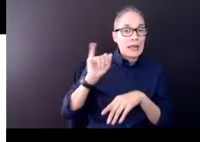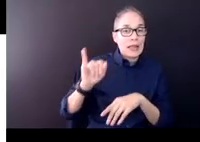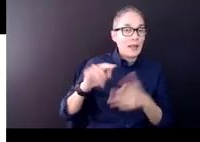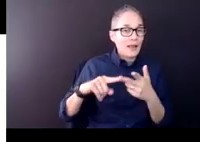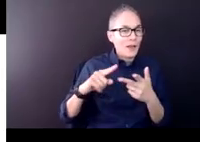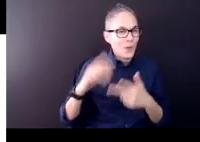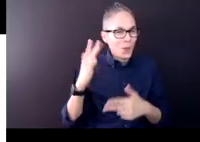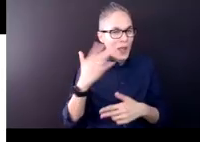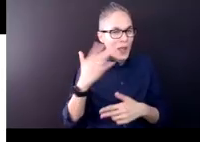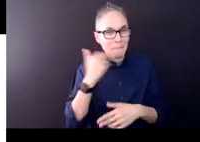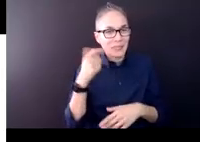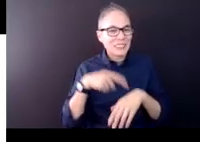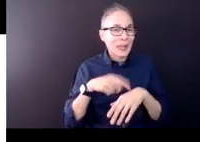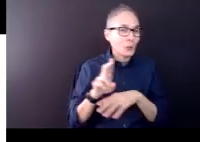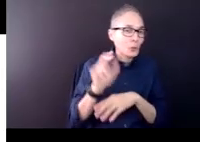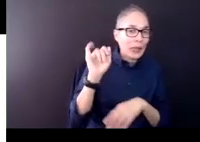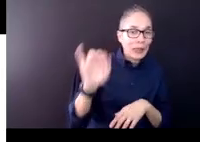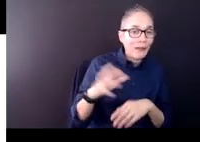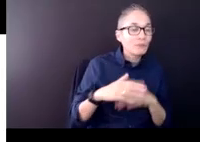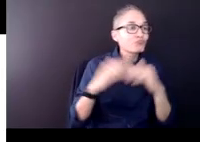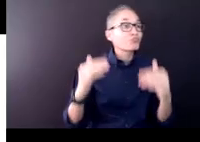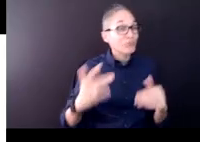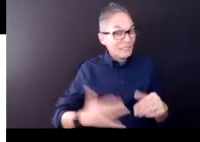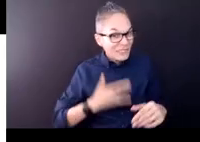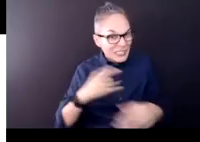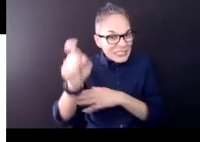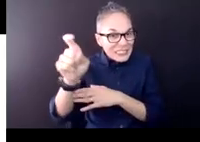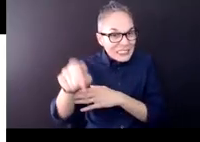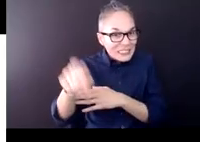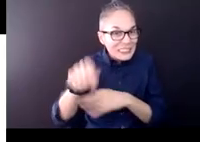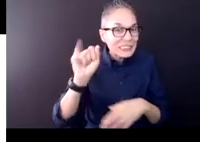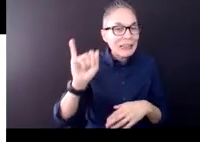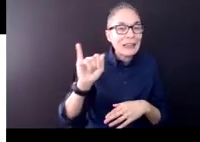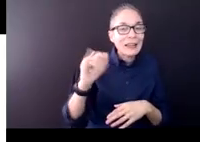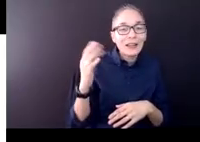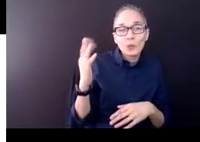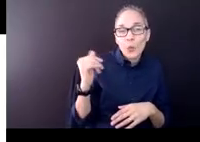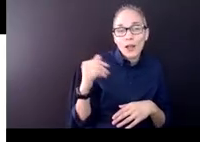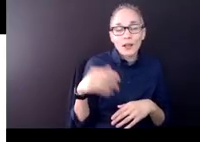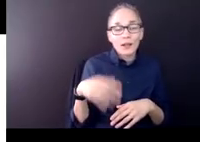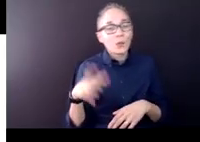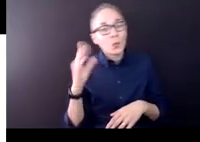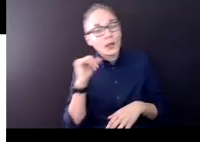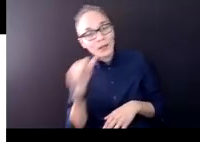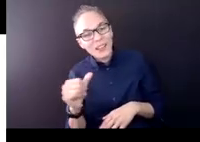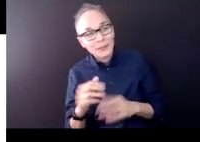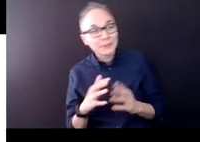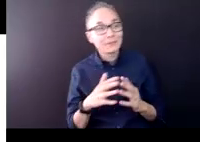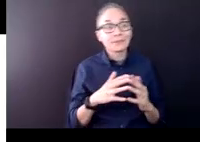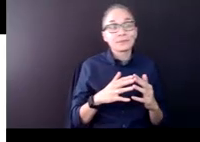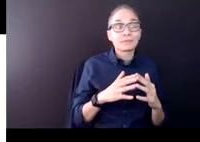best time to use it? Do you feel like you need to use AI? Why or why not?